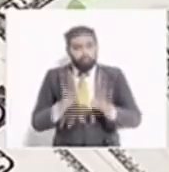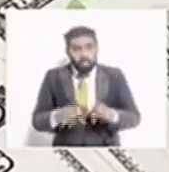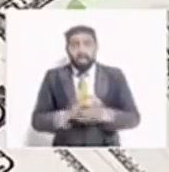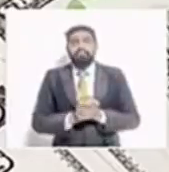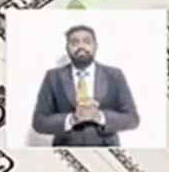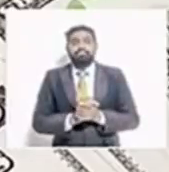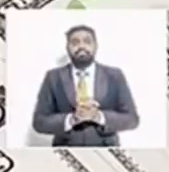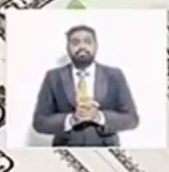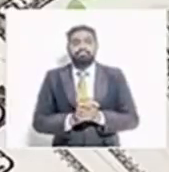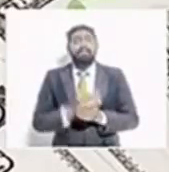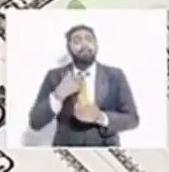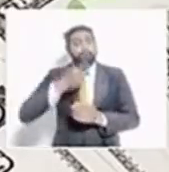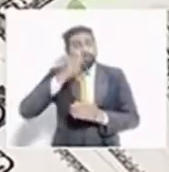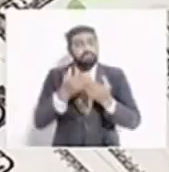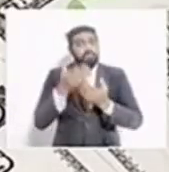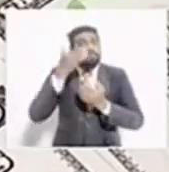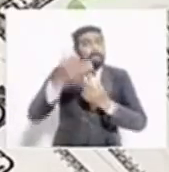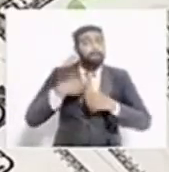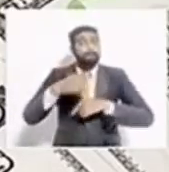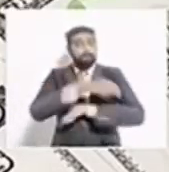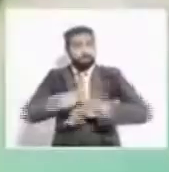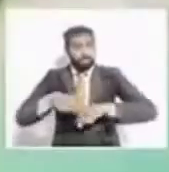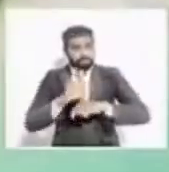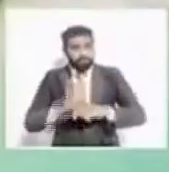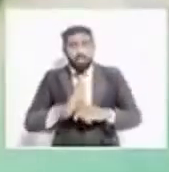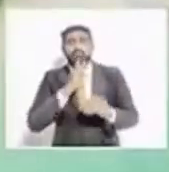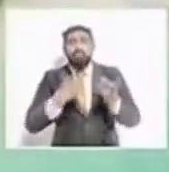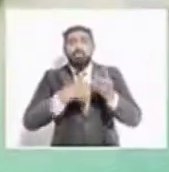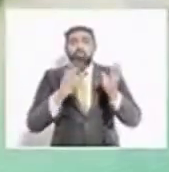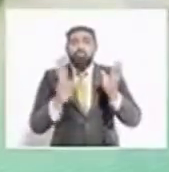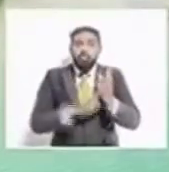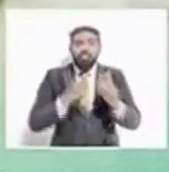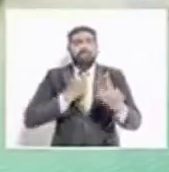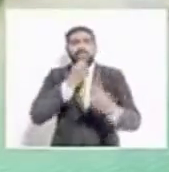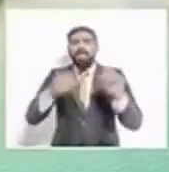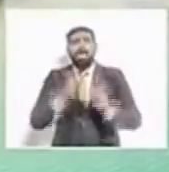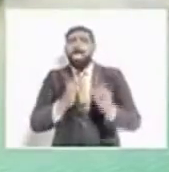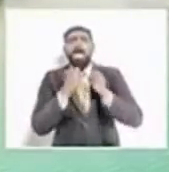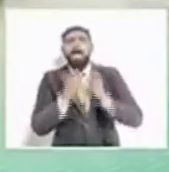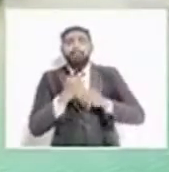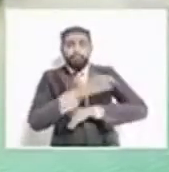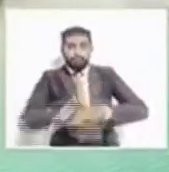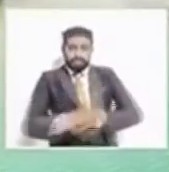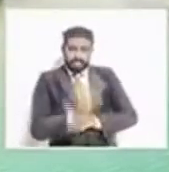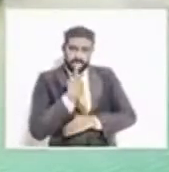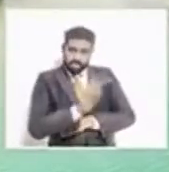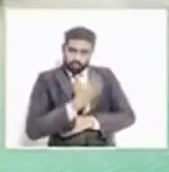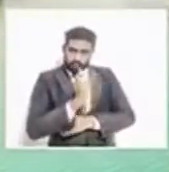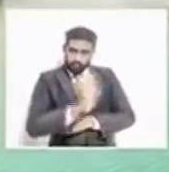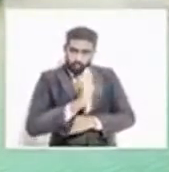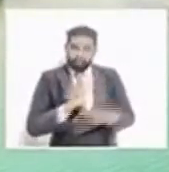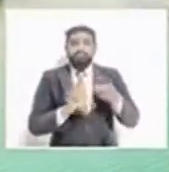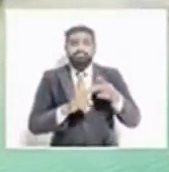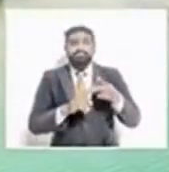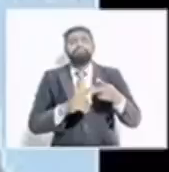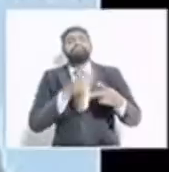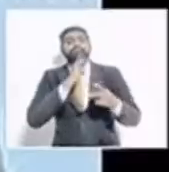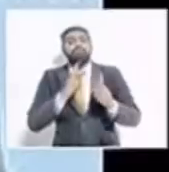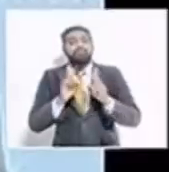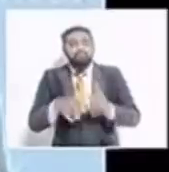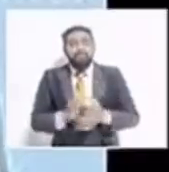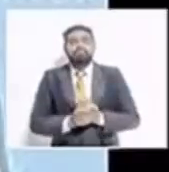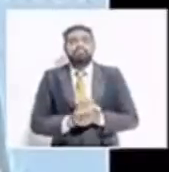on solving its forex and debt repayment crisis, a string of maritime security agreements that will strengthen India's